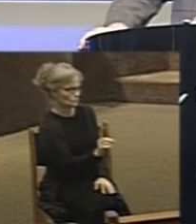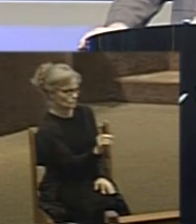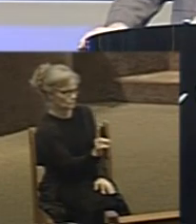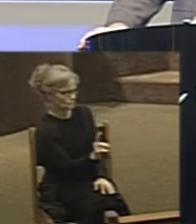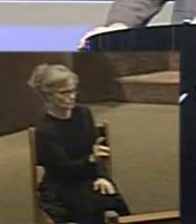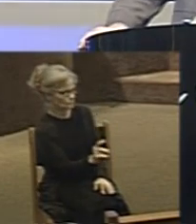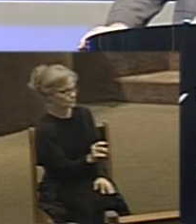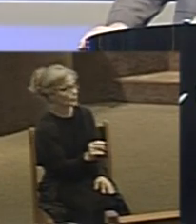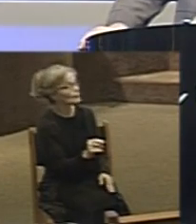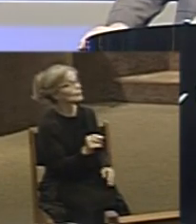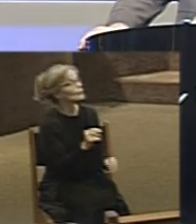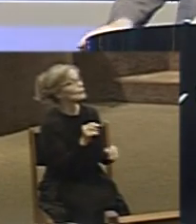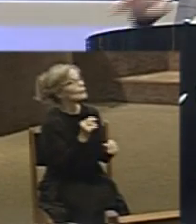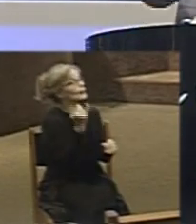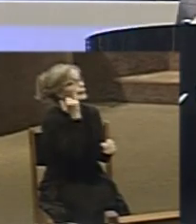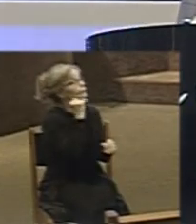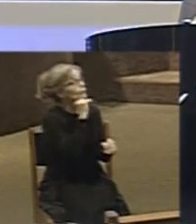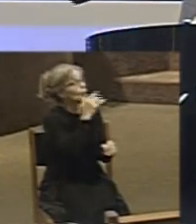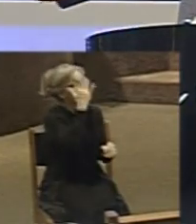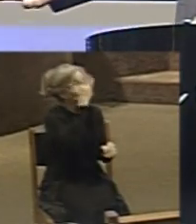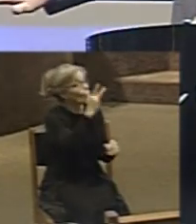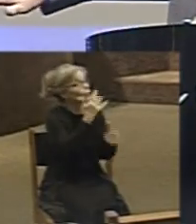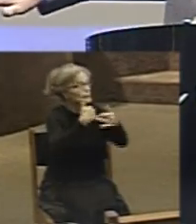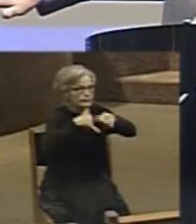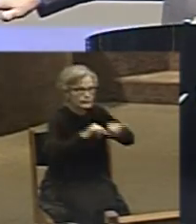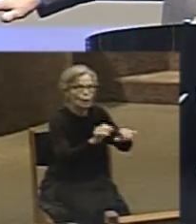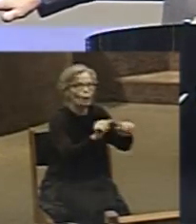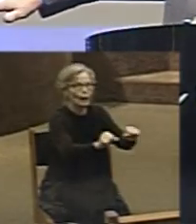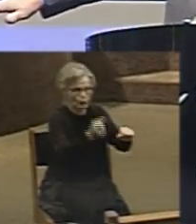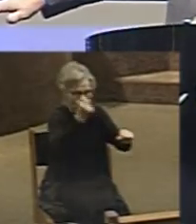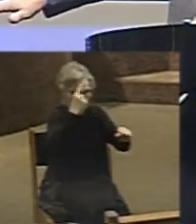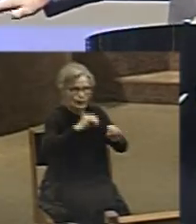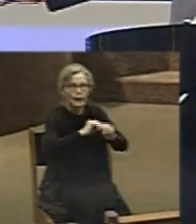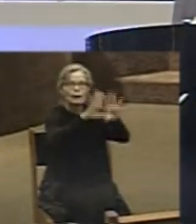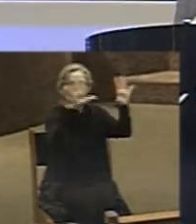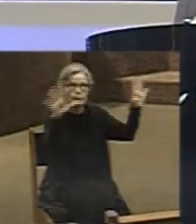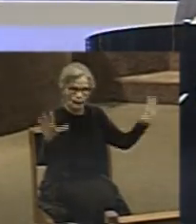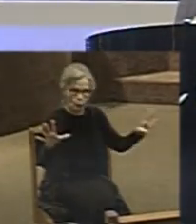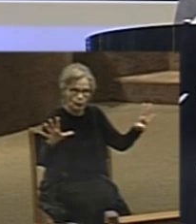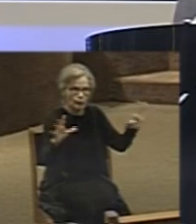a fool, shall not err therein." It's clear.